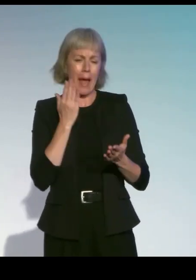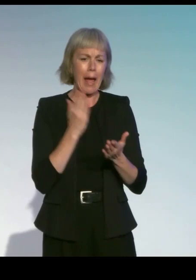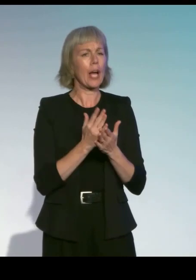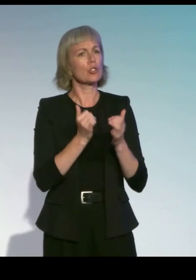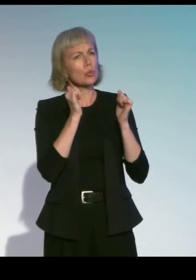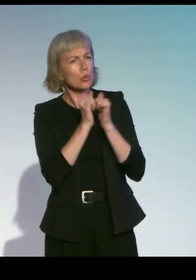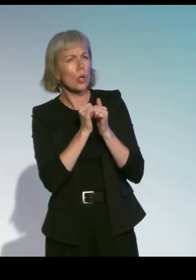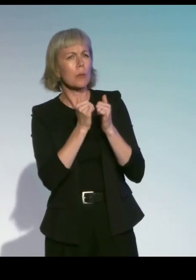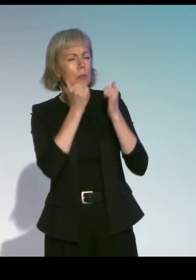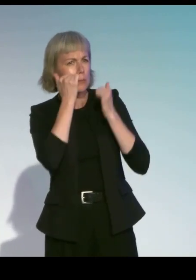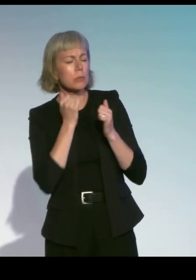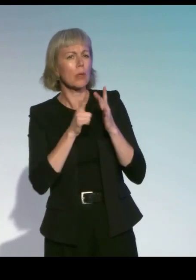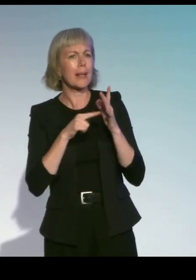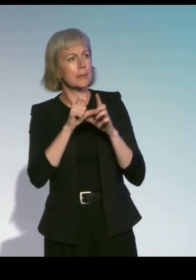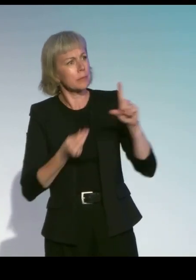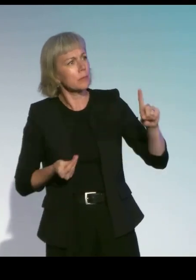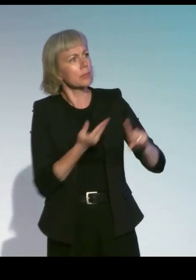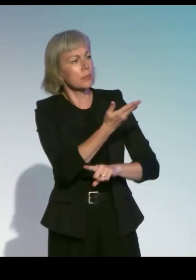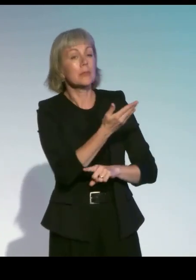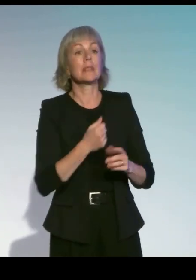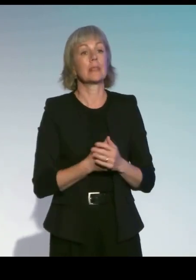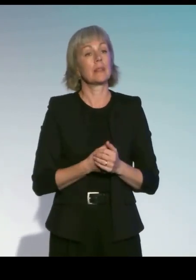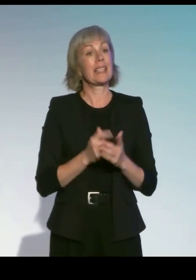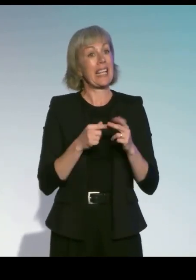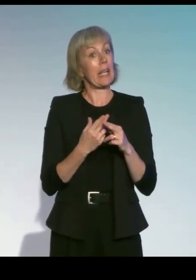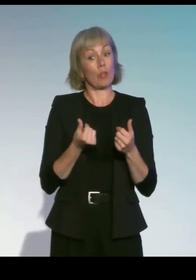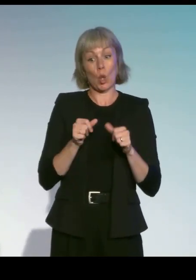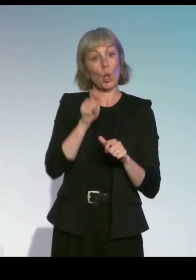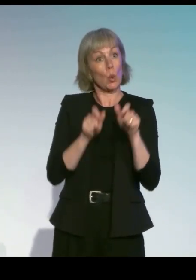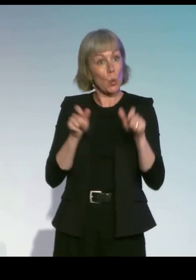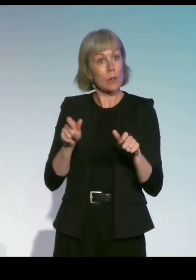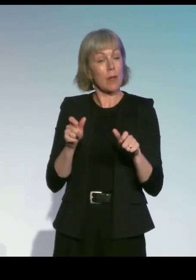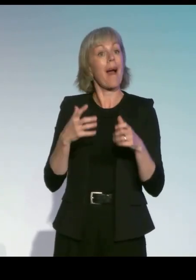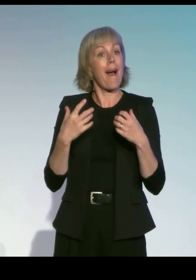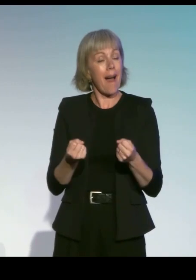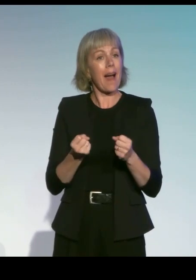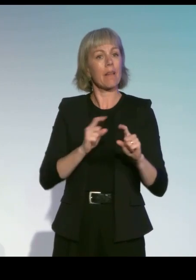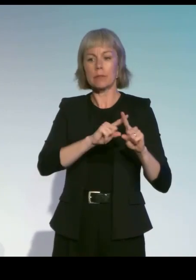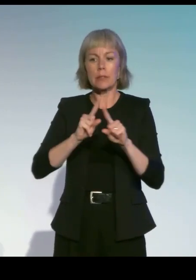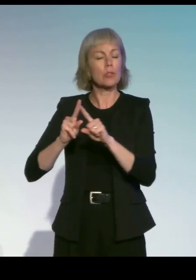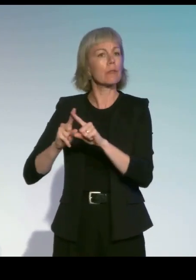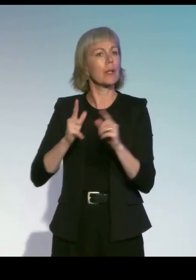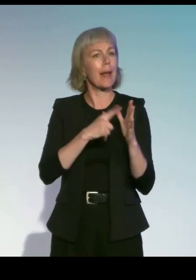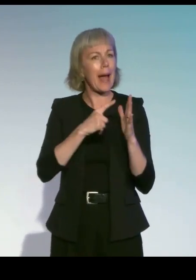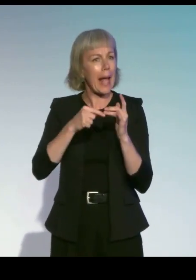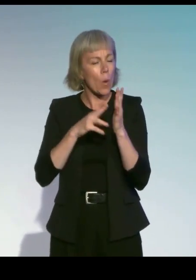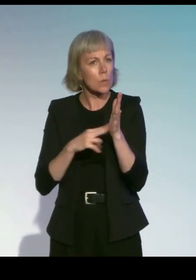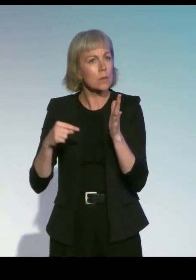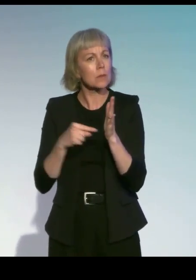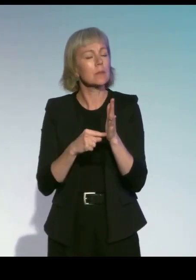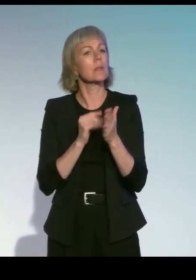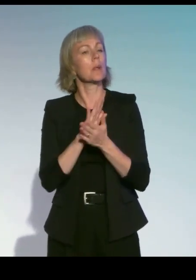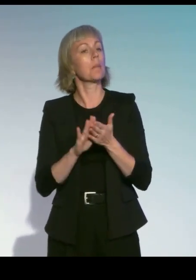behavioural verification, because we know that allowing users to have multiple accounts and engage using pseudonyms reflects that